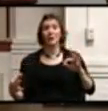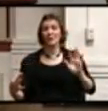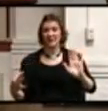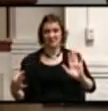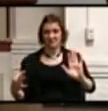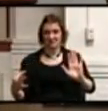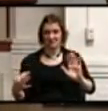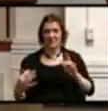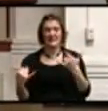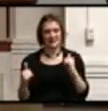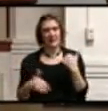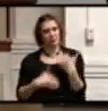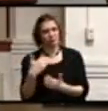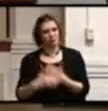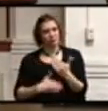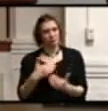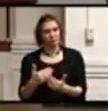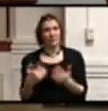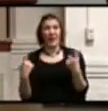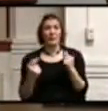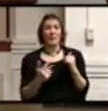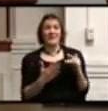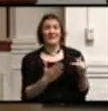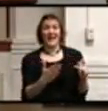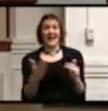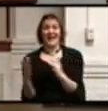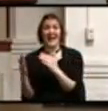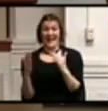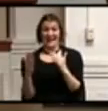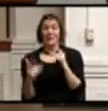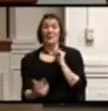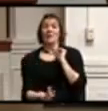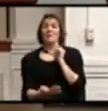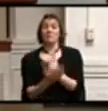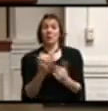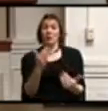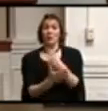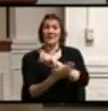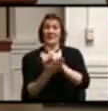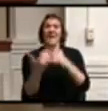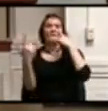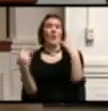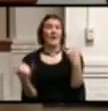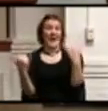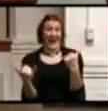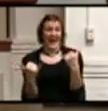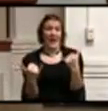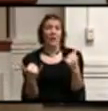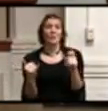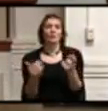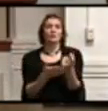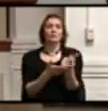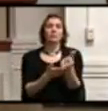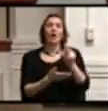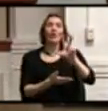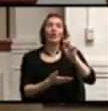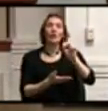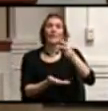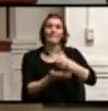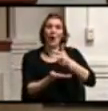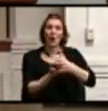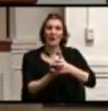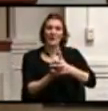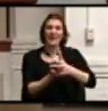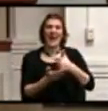The study... eliminated 30 spaces. This plan as it stands right now in front of you, we